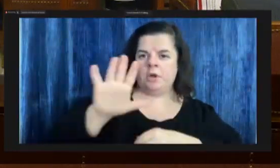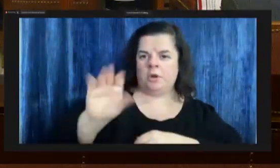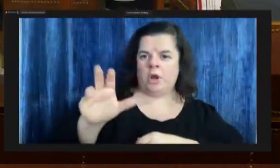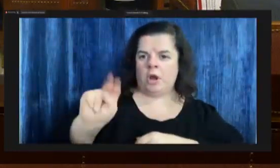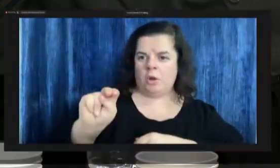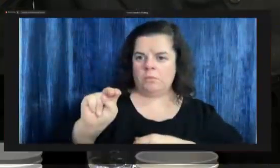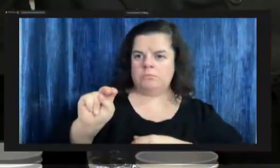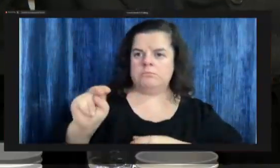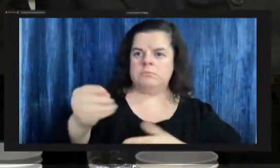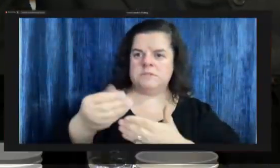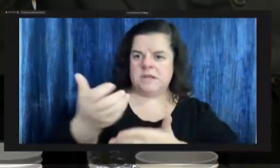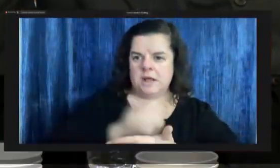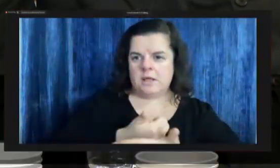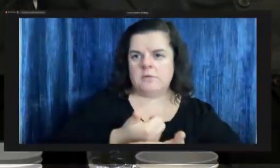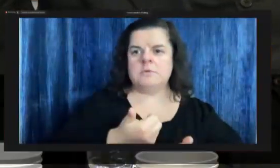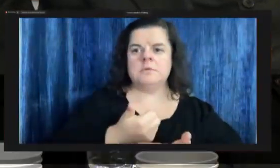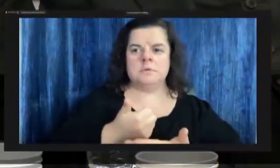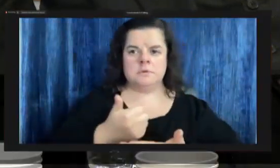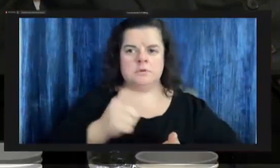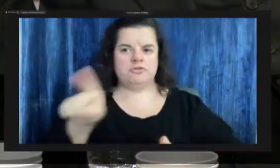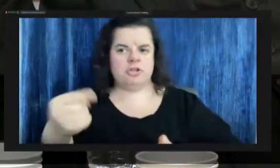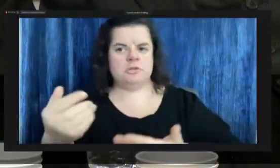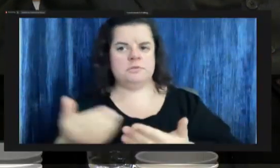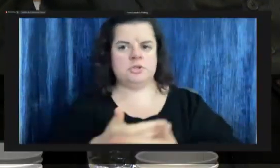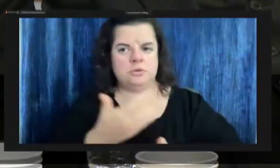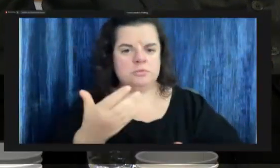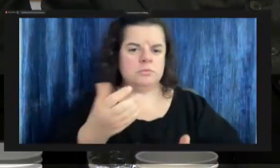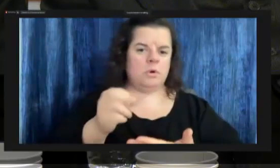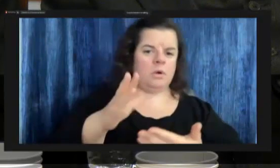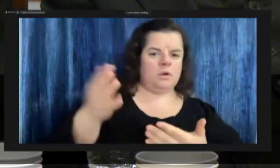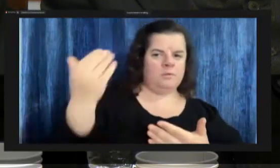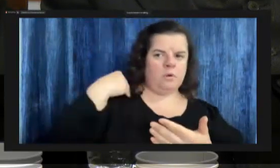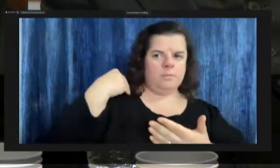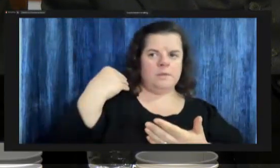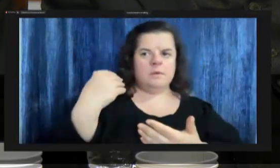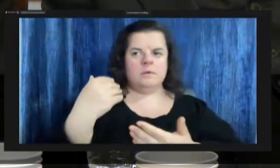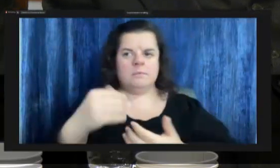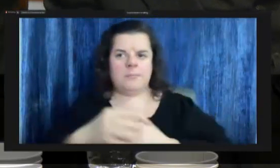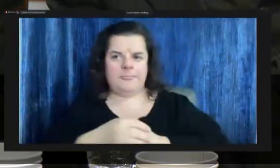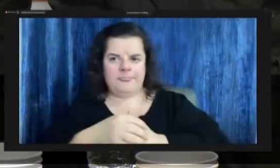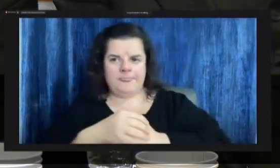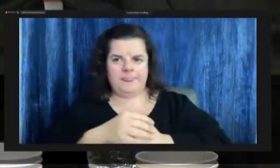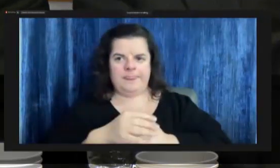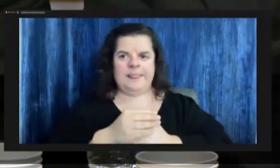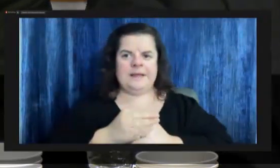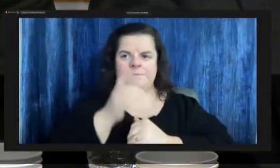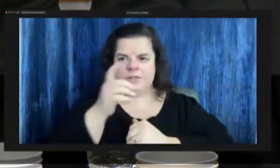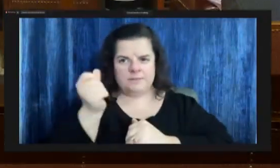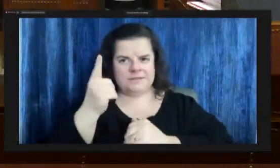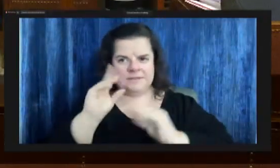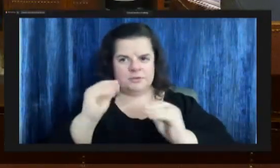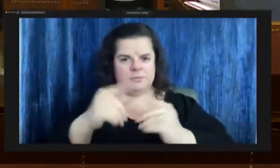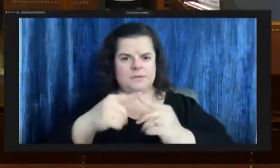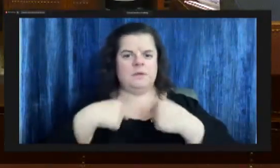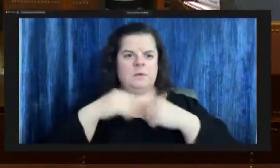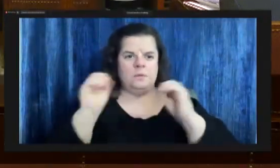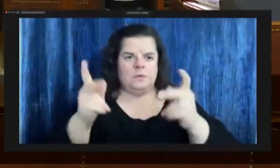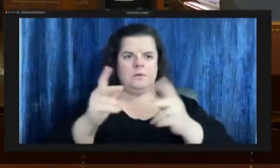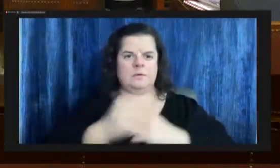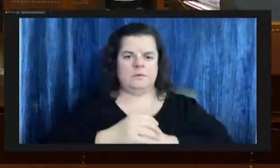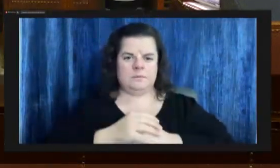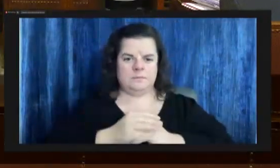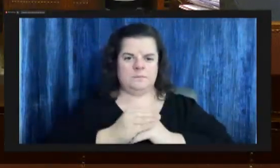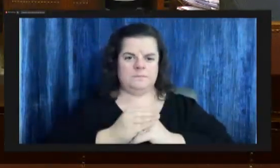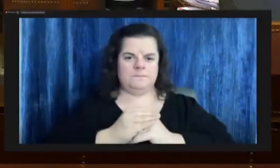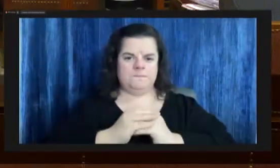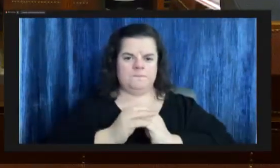with who's just newly elected or who was formerly elected. No. Okay. Good. That didn't make any sense to me. So, okay, great. Appreciate the clarification.